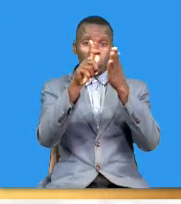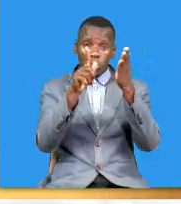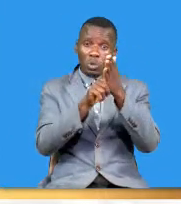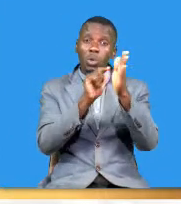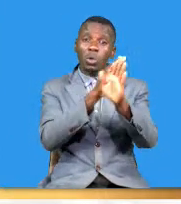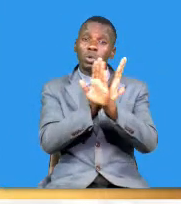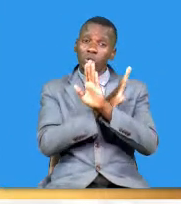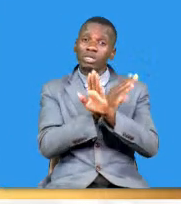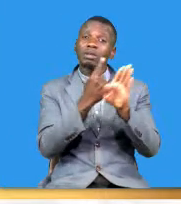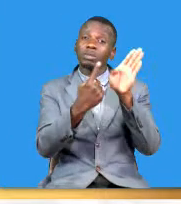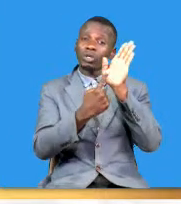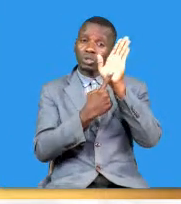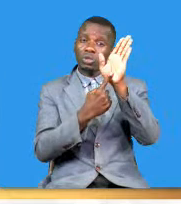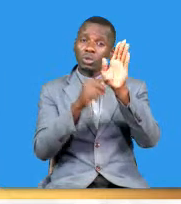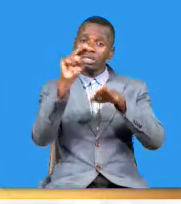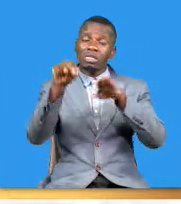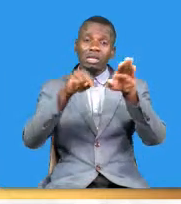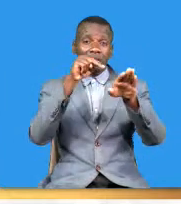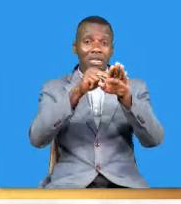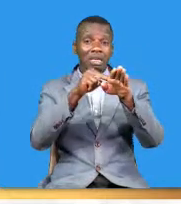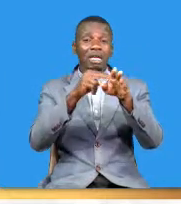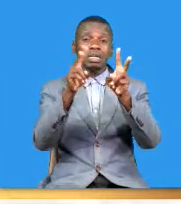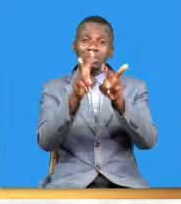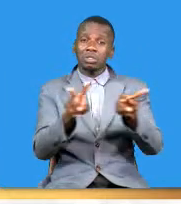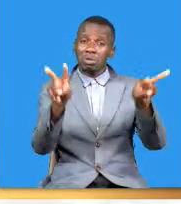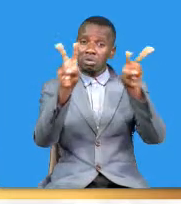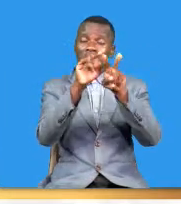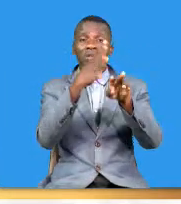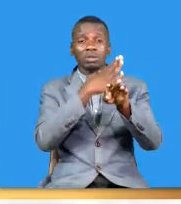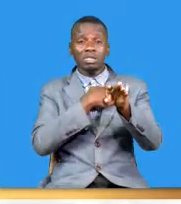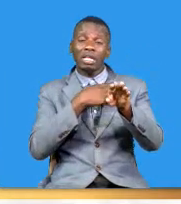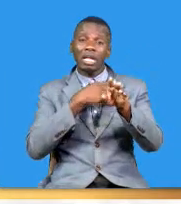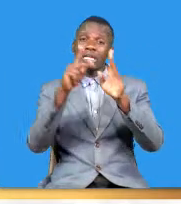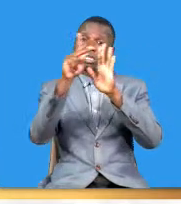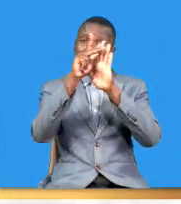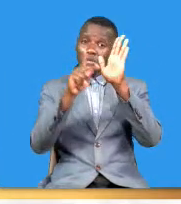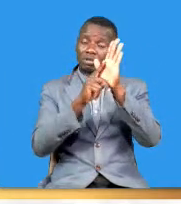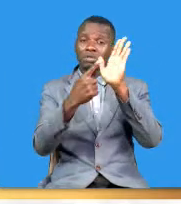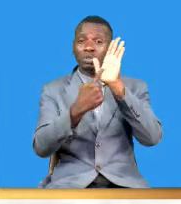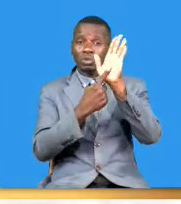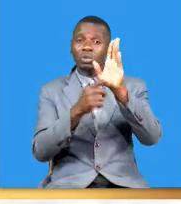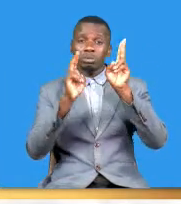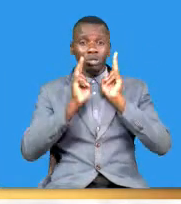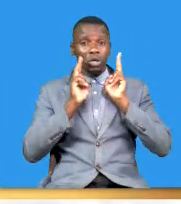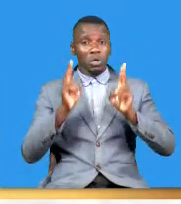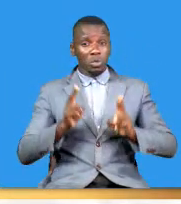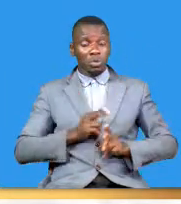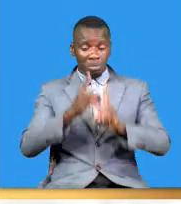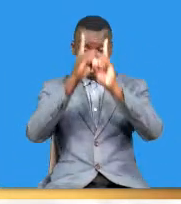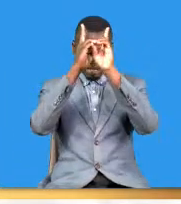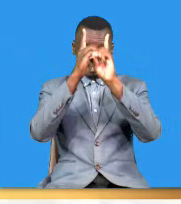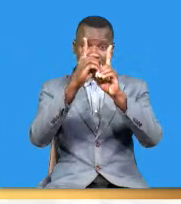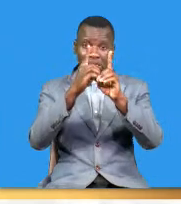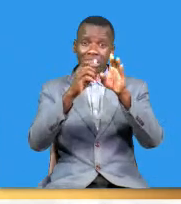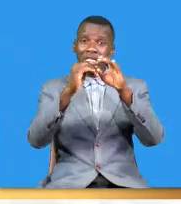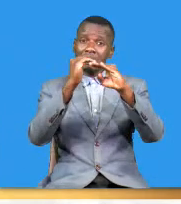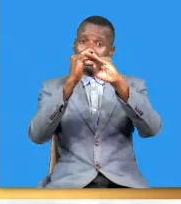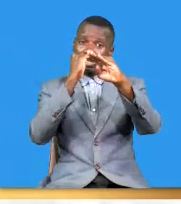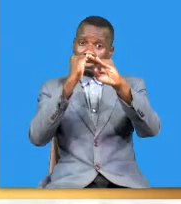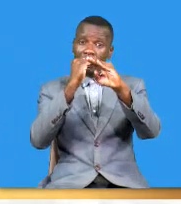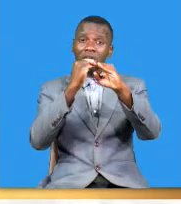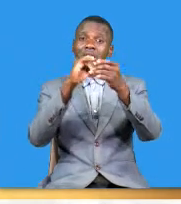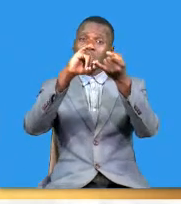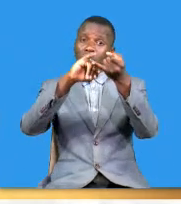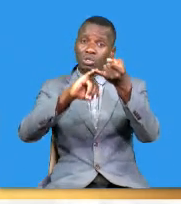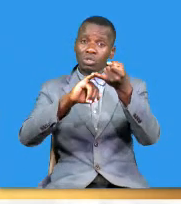and principles that includes human dignity, equality, equity, social justice,